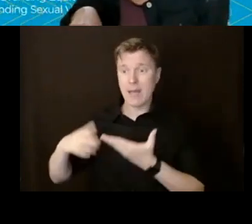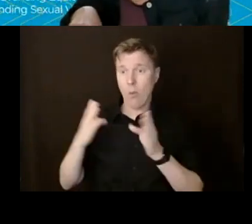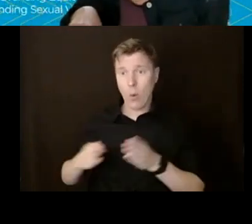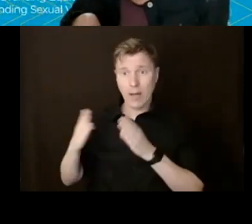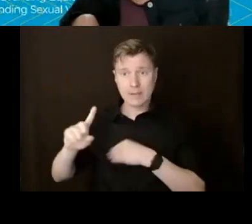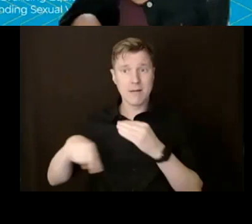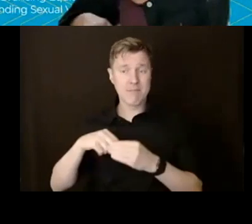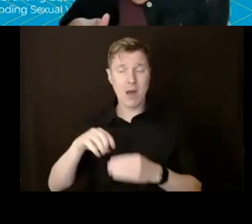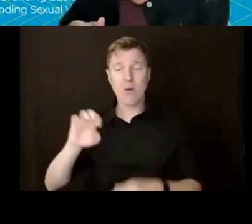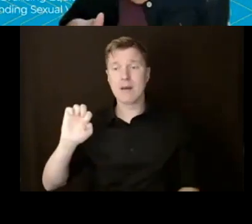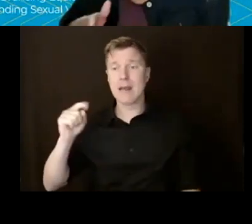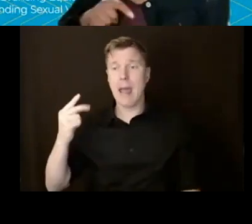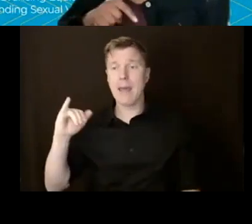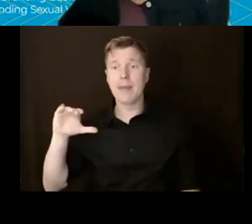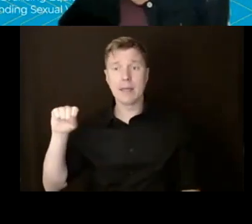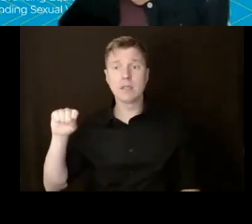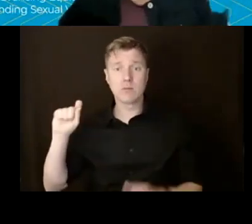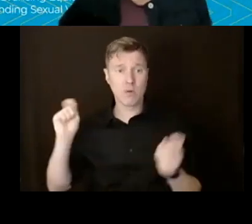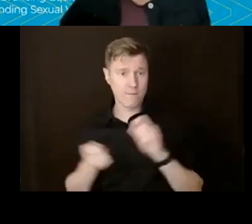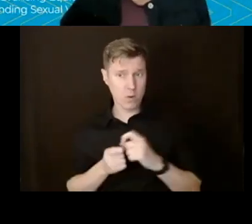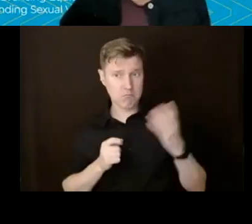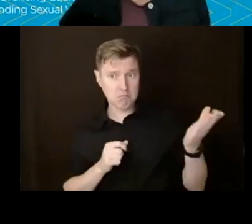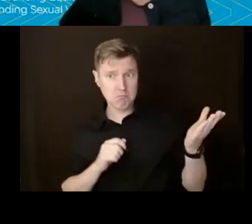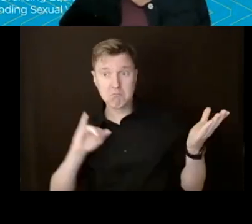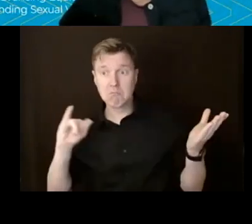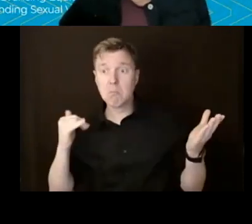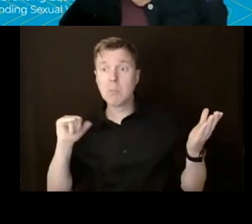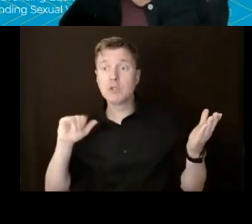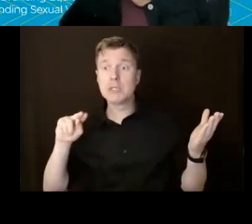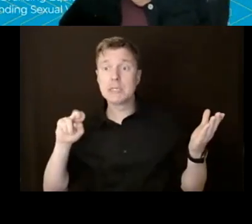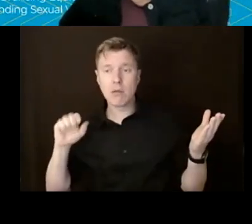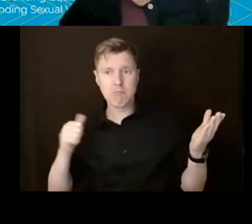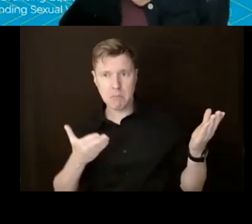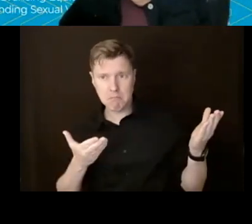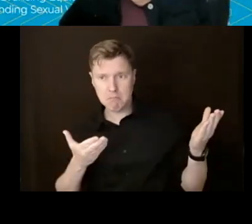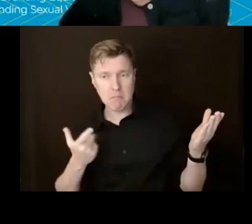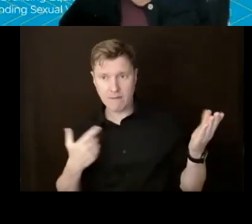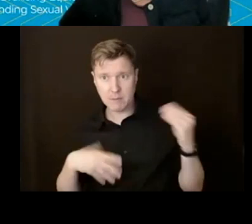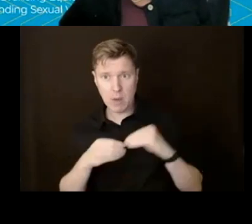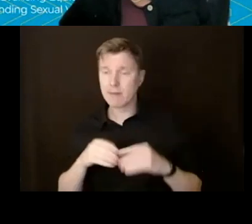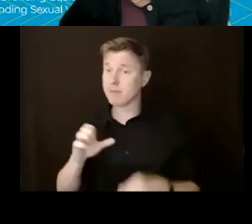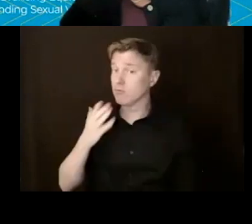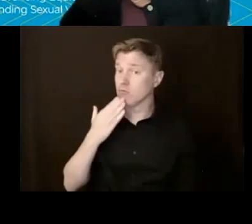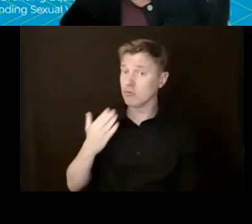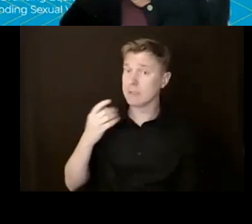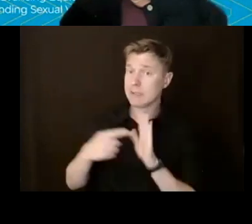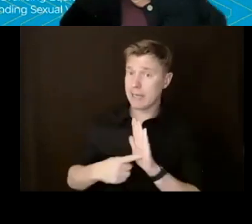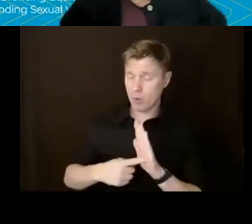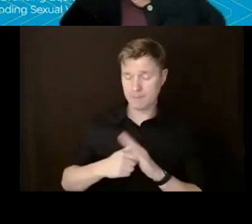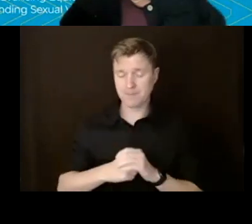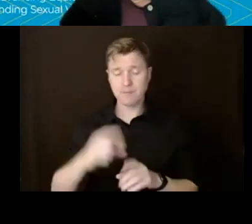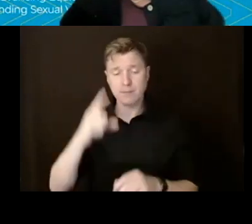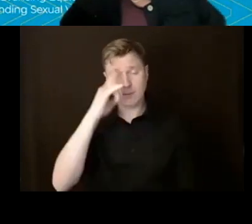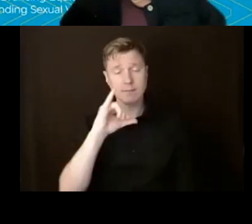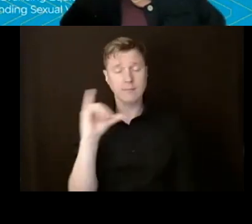ethics reform. Janae, you might have something else to add. I think that's a brilliant example. I think also